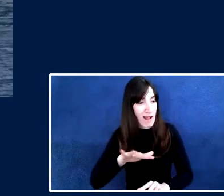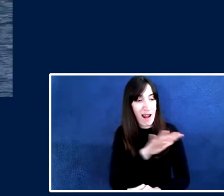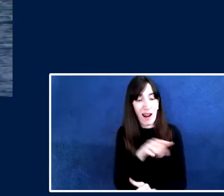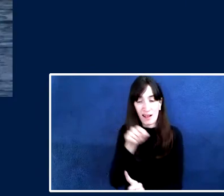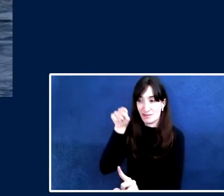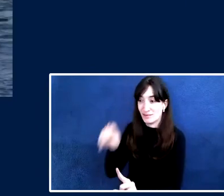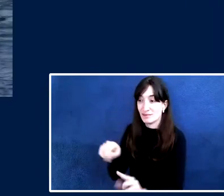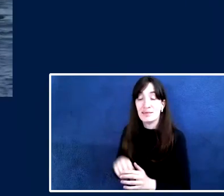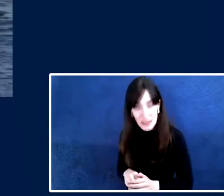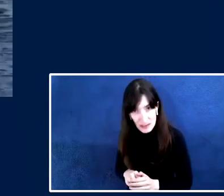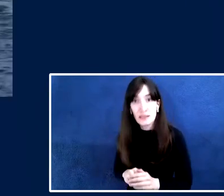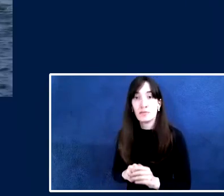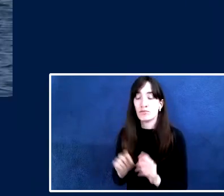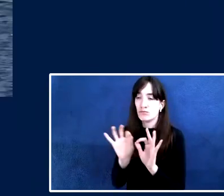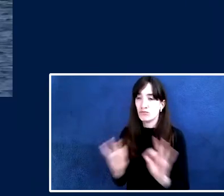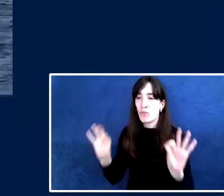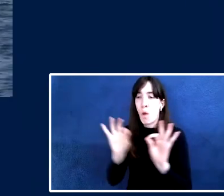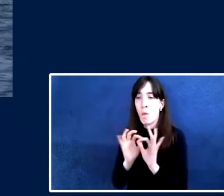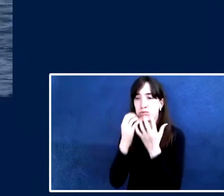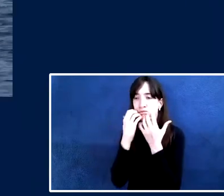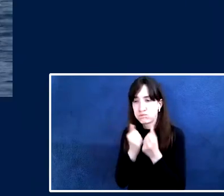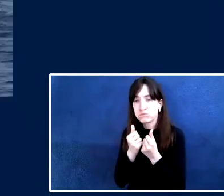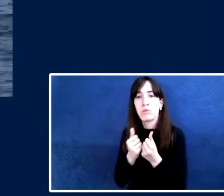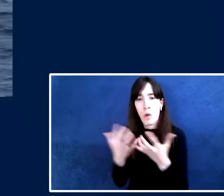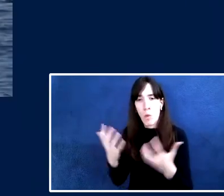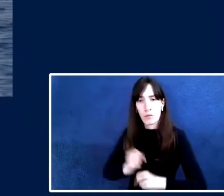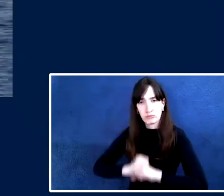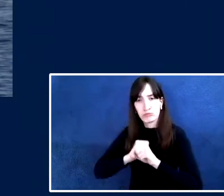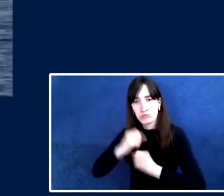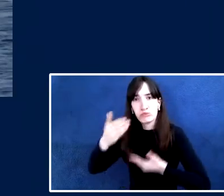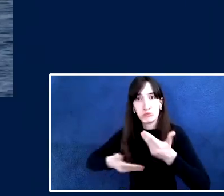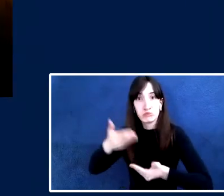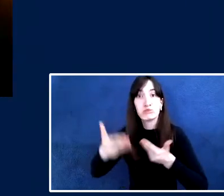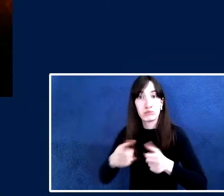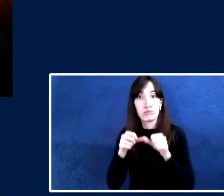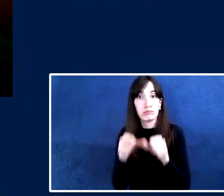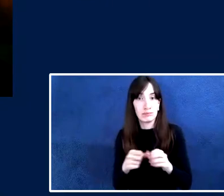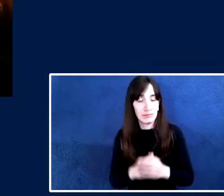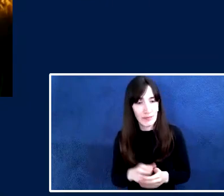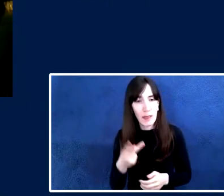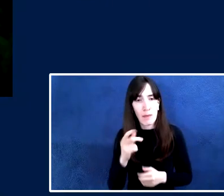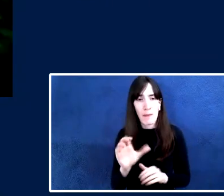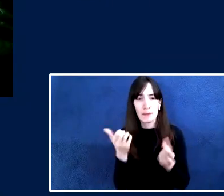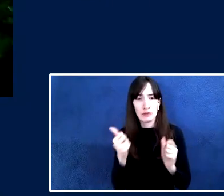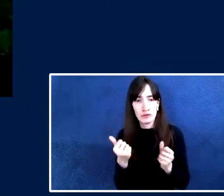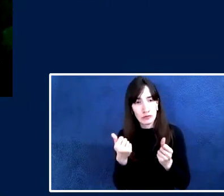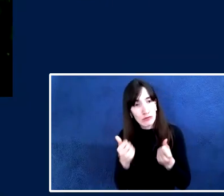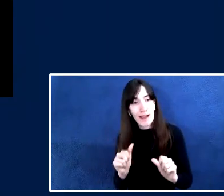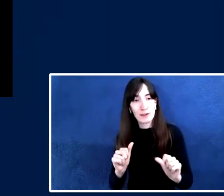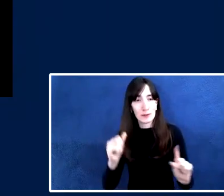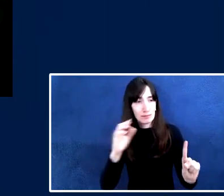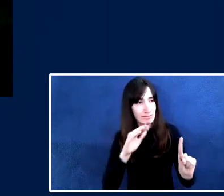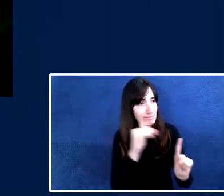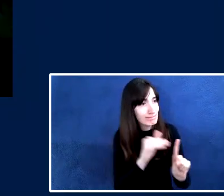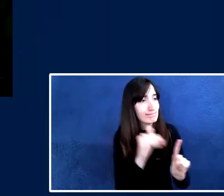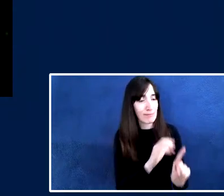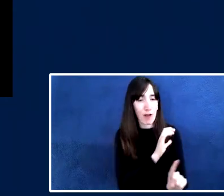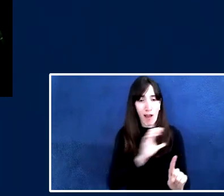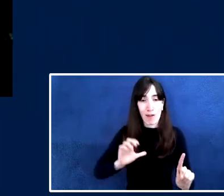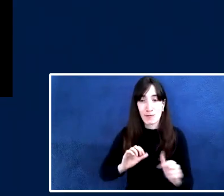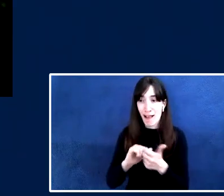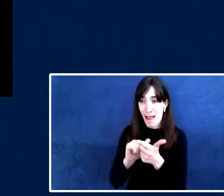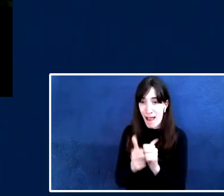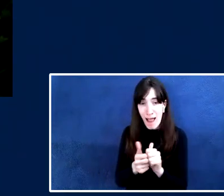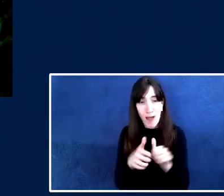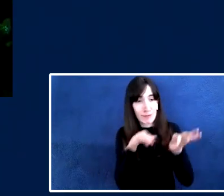significance that should be protected for future generations. The public had been trying to inform the Congress about this by telling them about